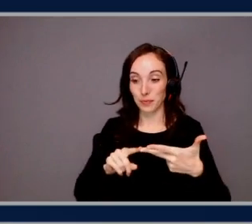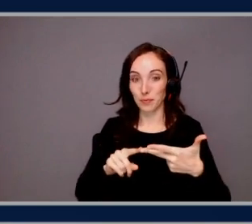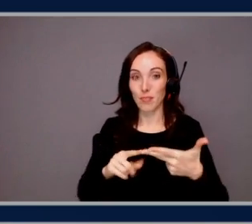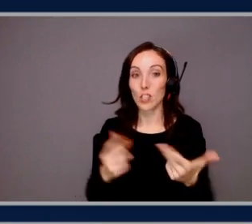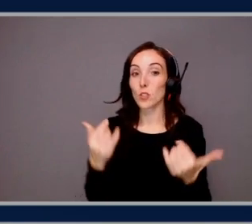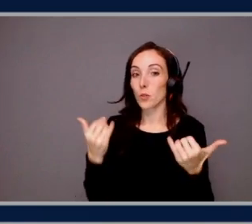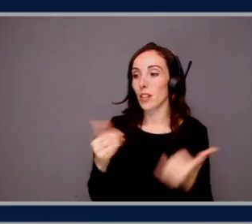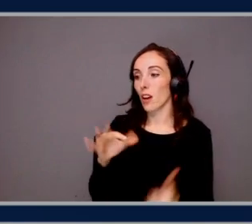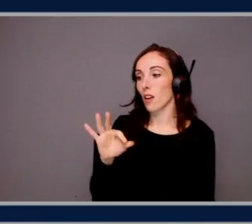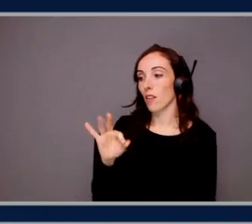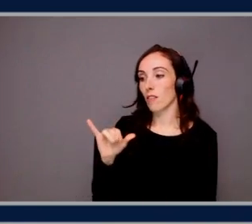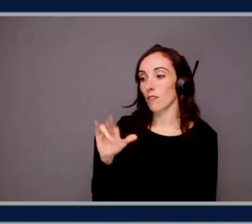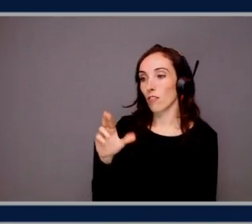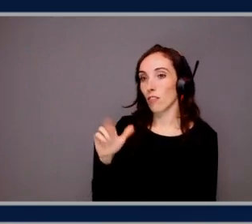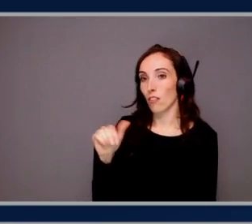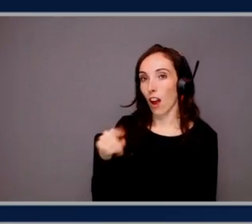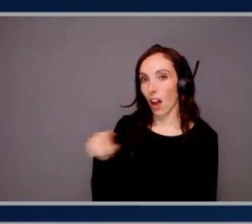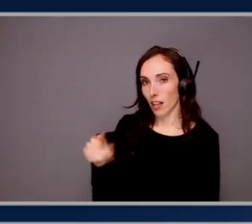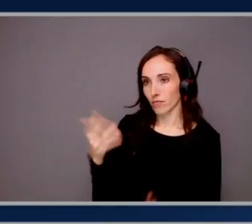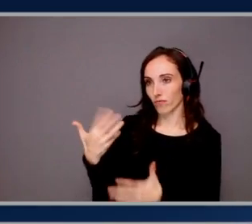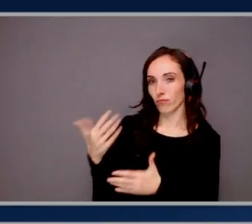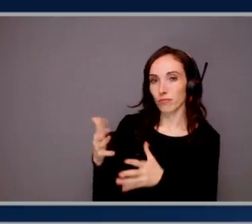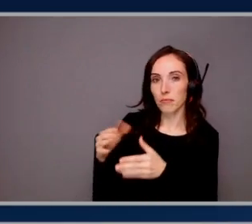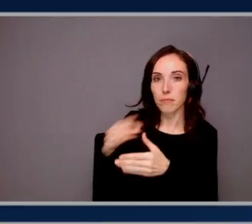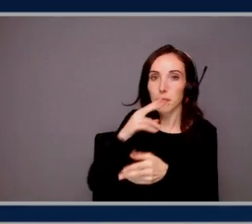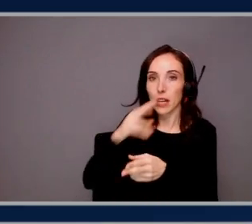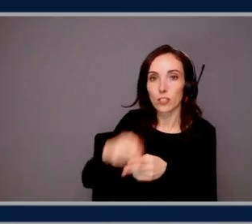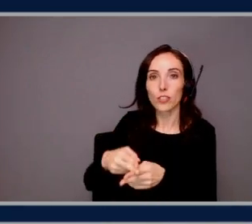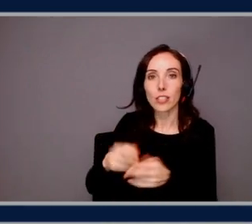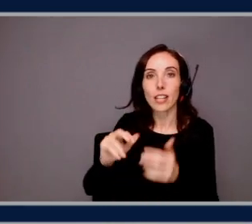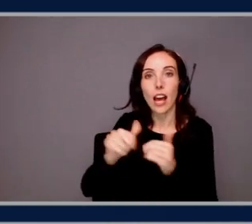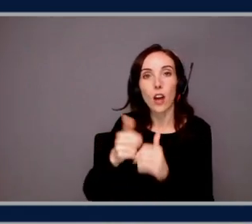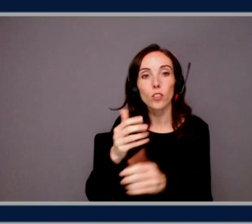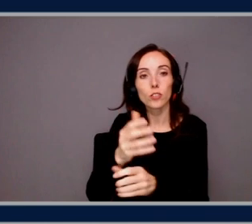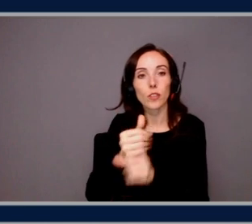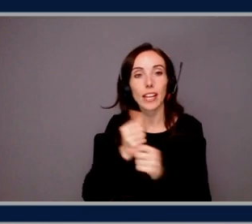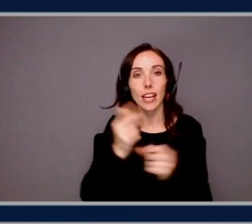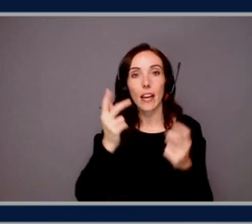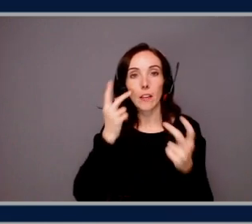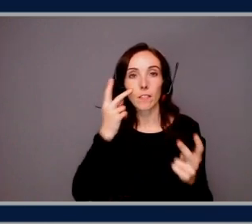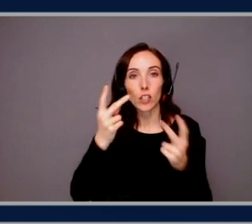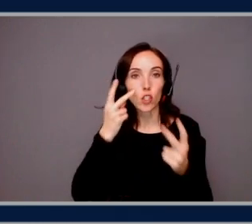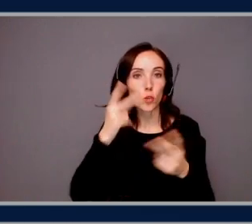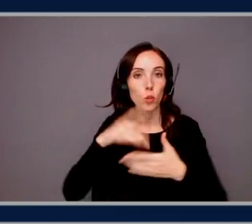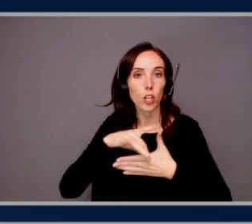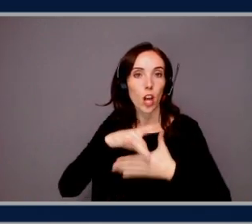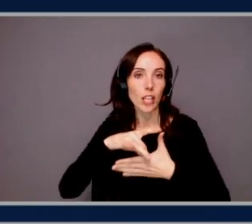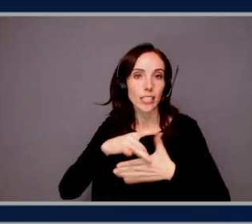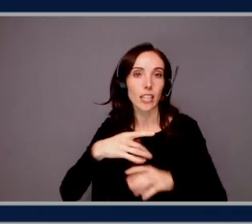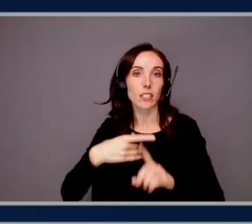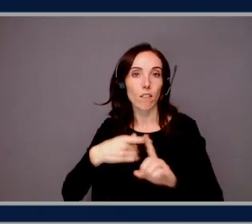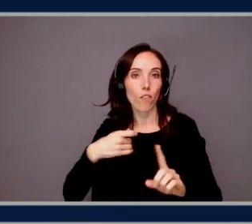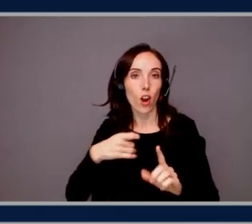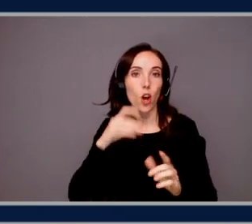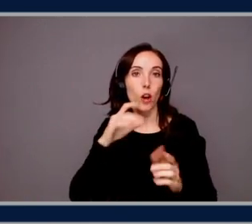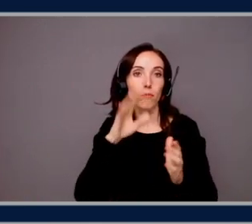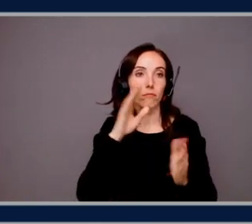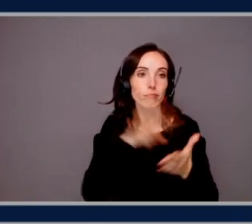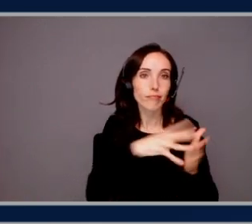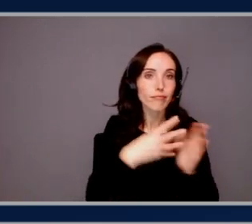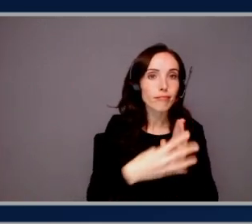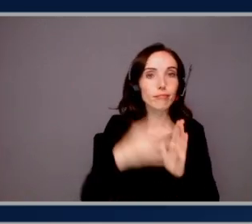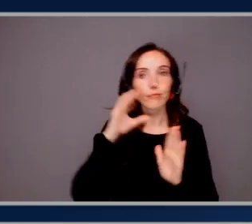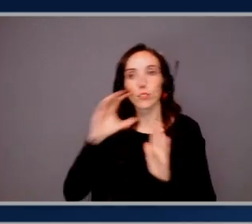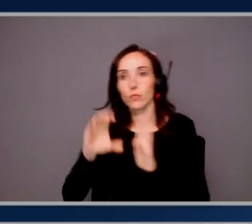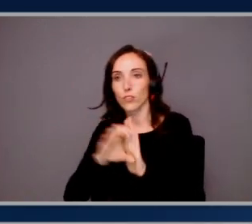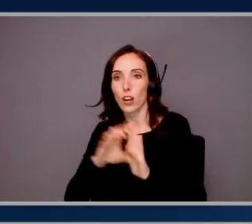talked about how we can get visual content out of graphs and charts. Okay. Right? So I can ask a